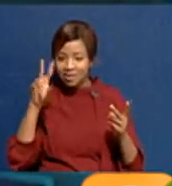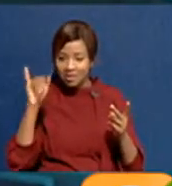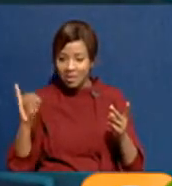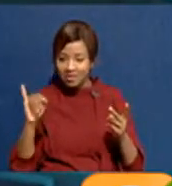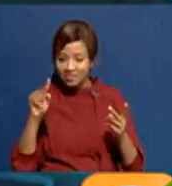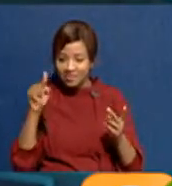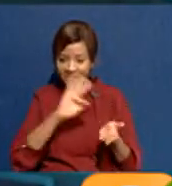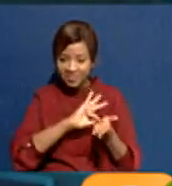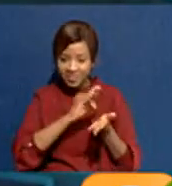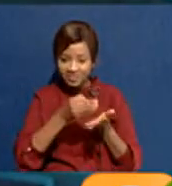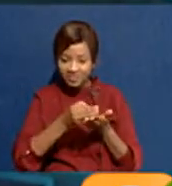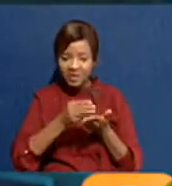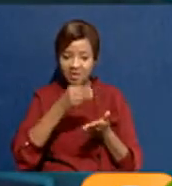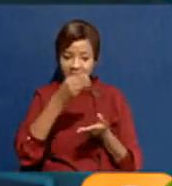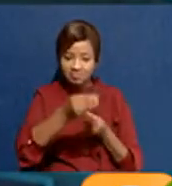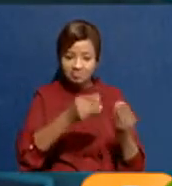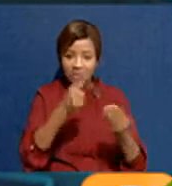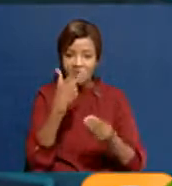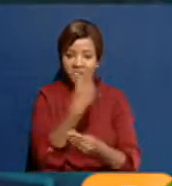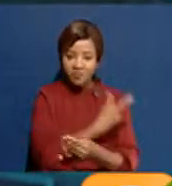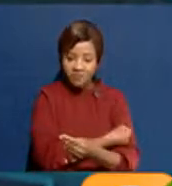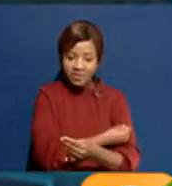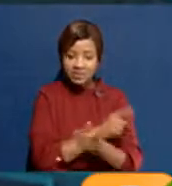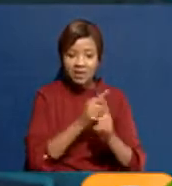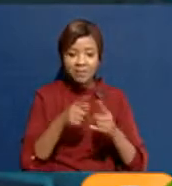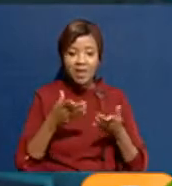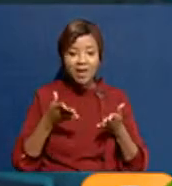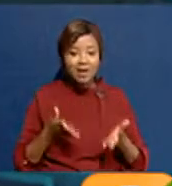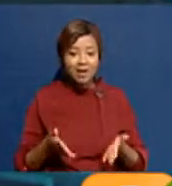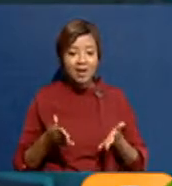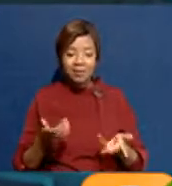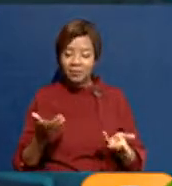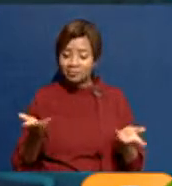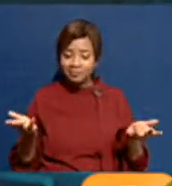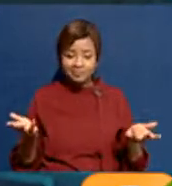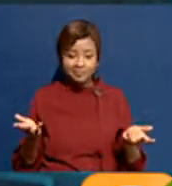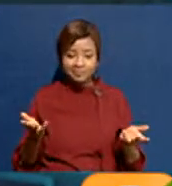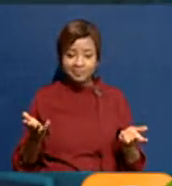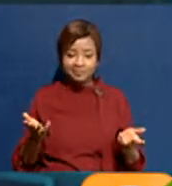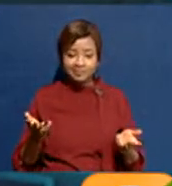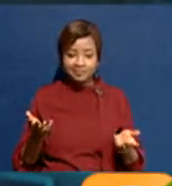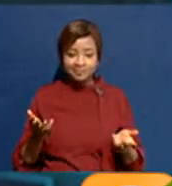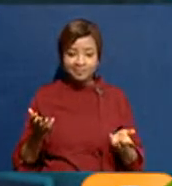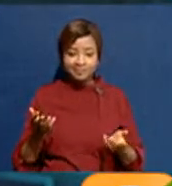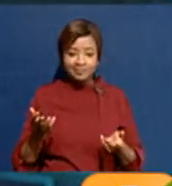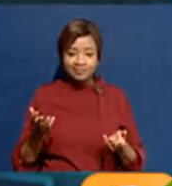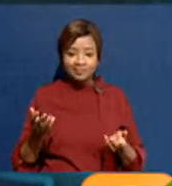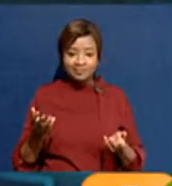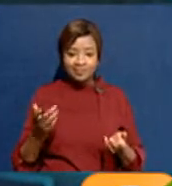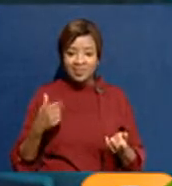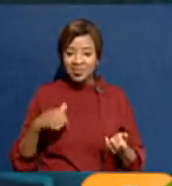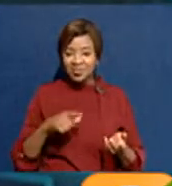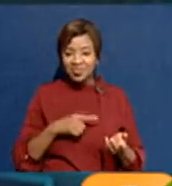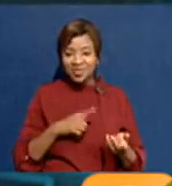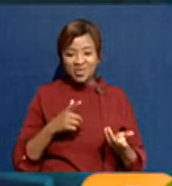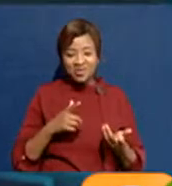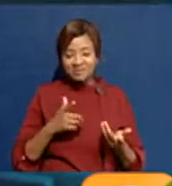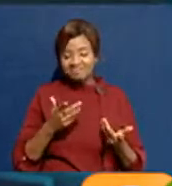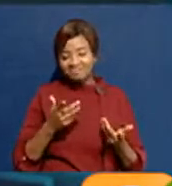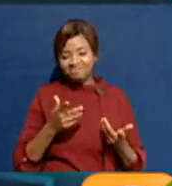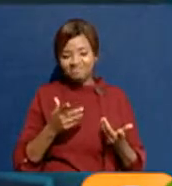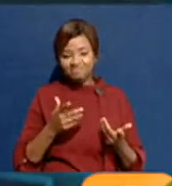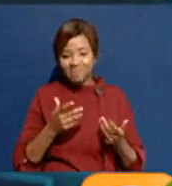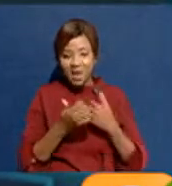is funding the vaccines. But now we are a low, and we are considered a middle income country, low middle income